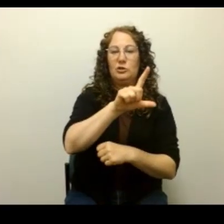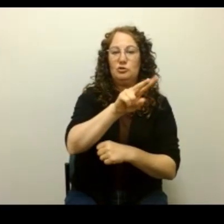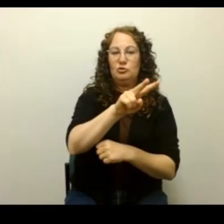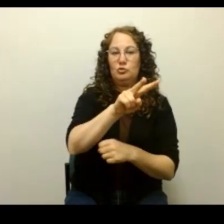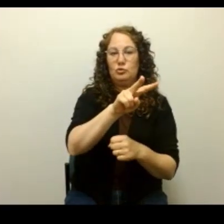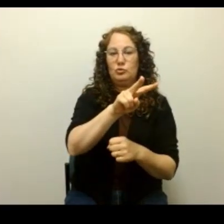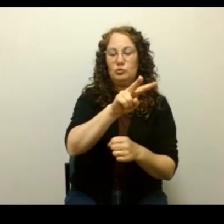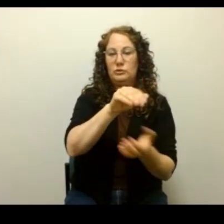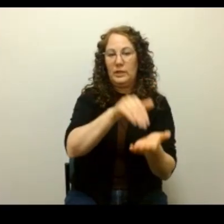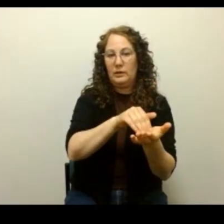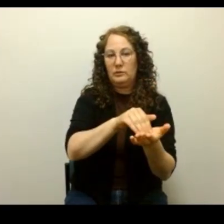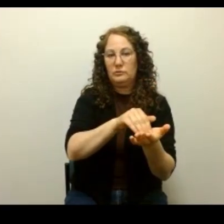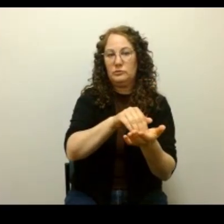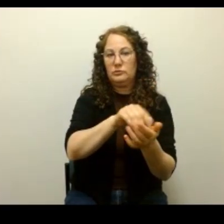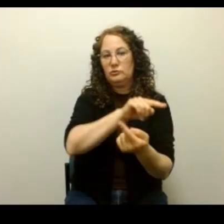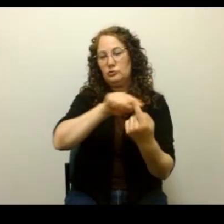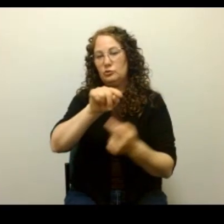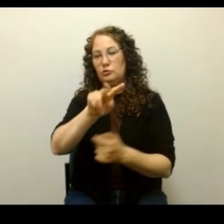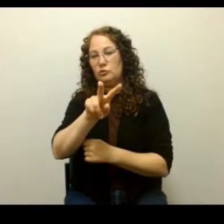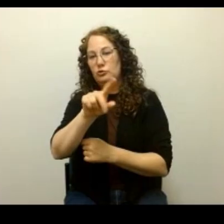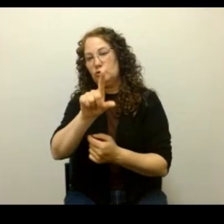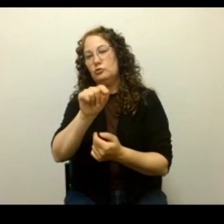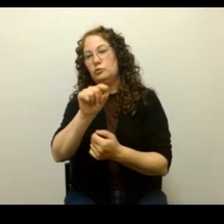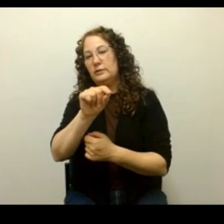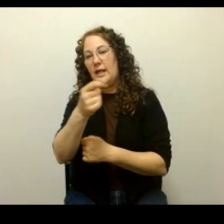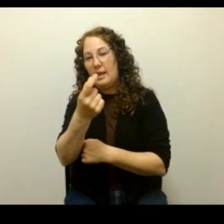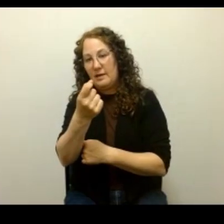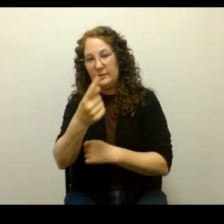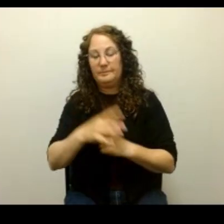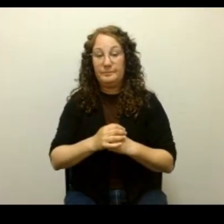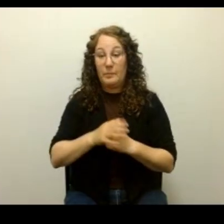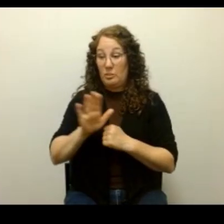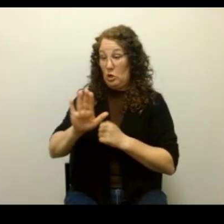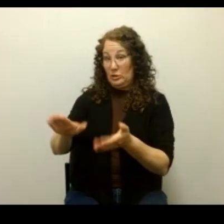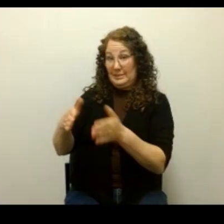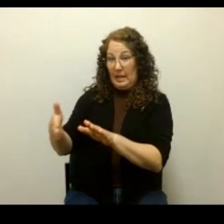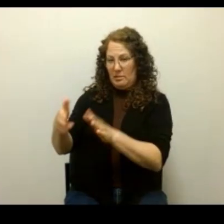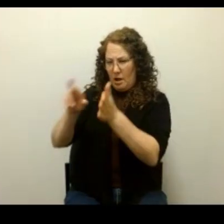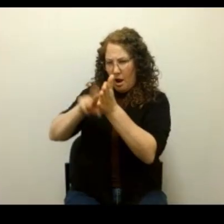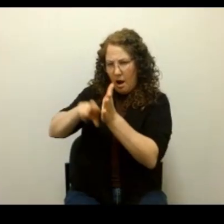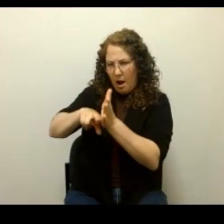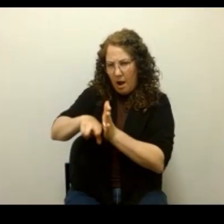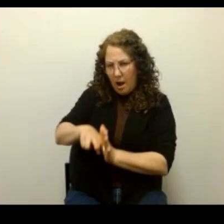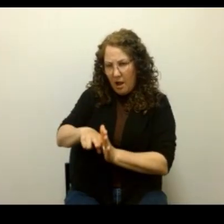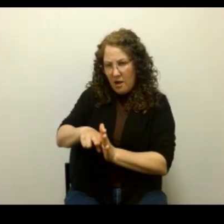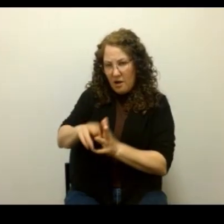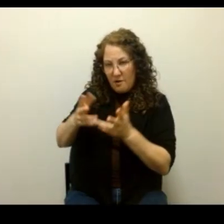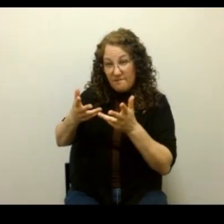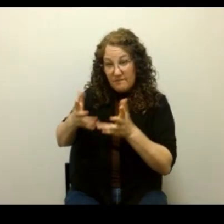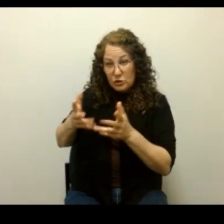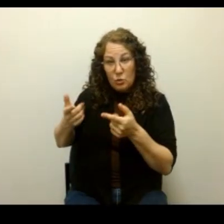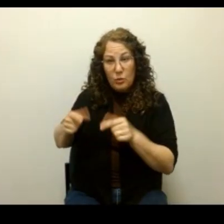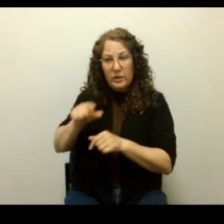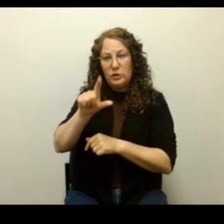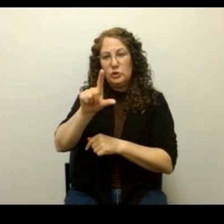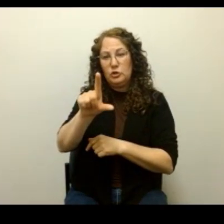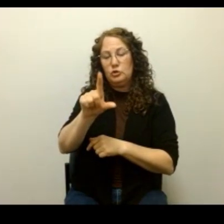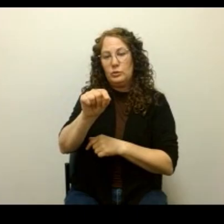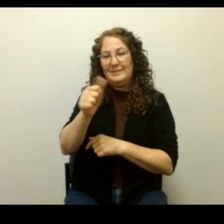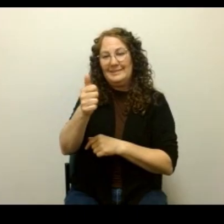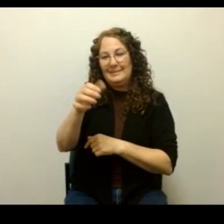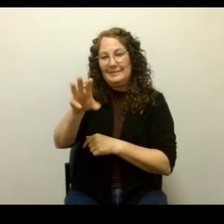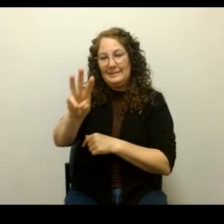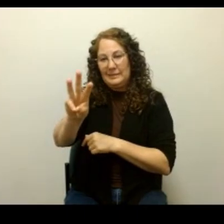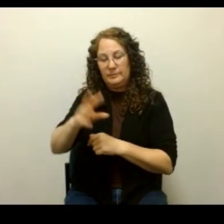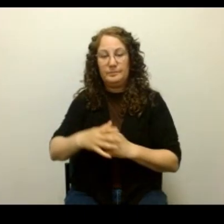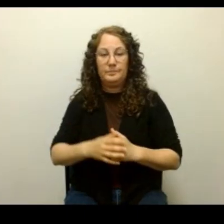2011. An inquest into the deaths concluded in 2016 with